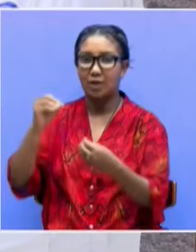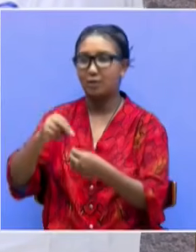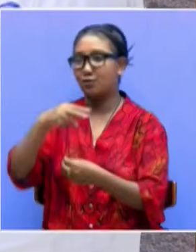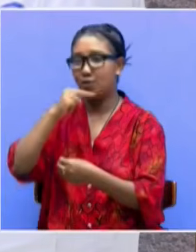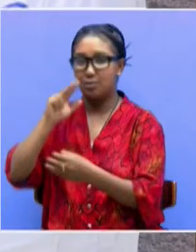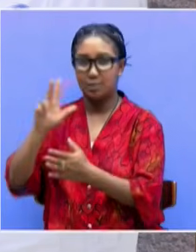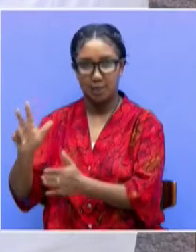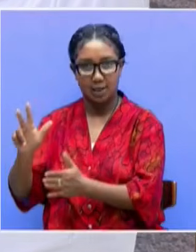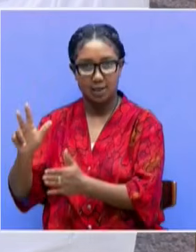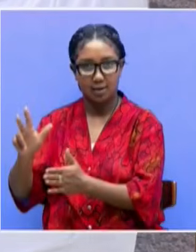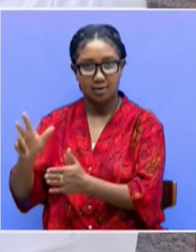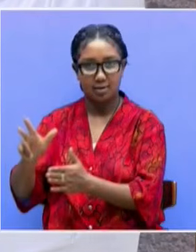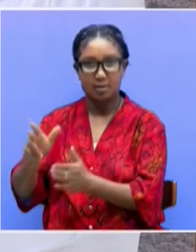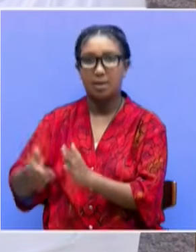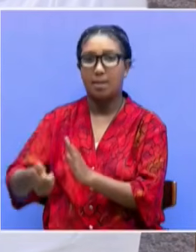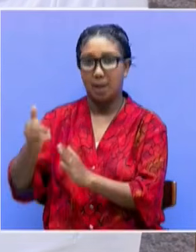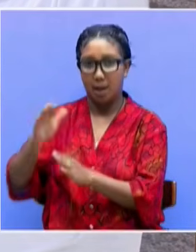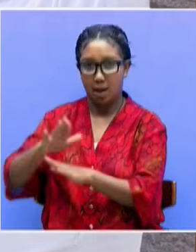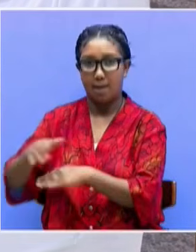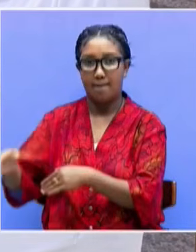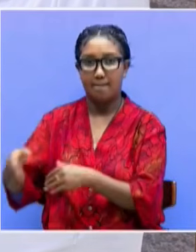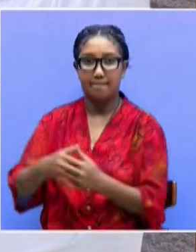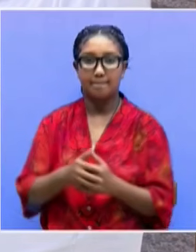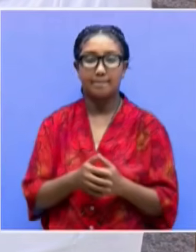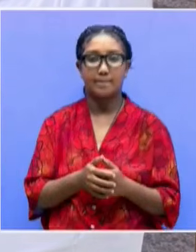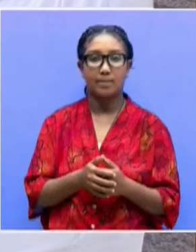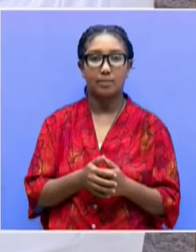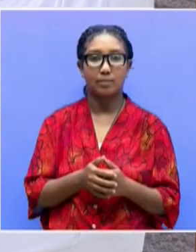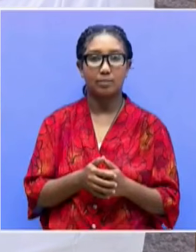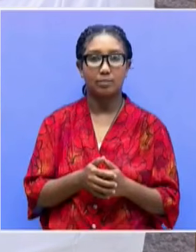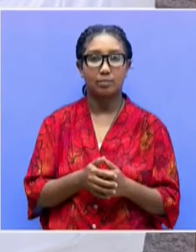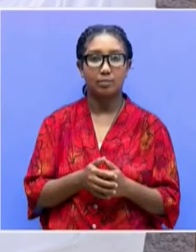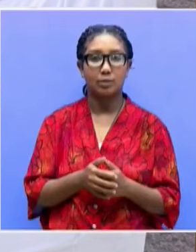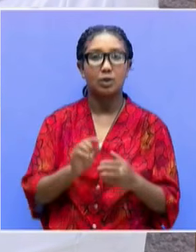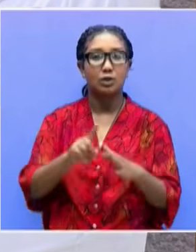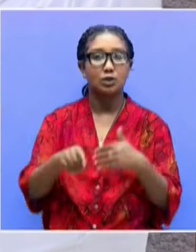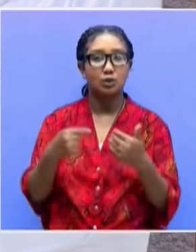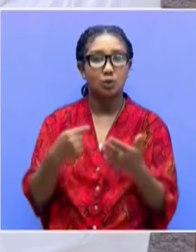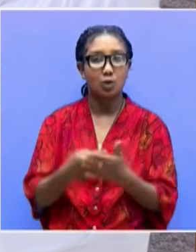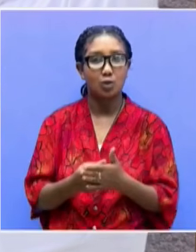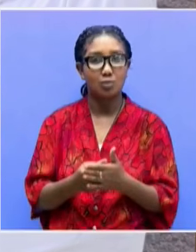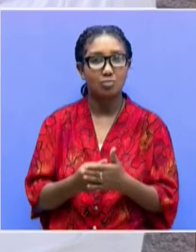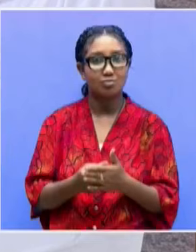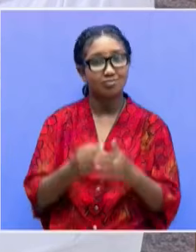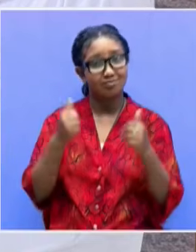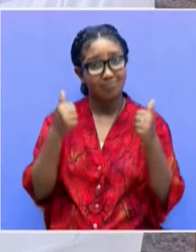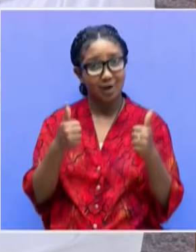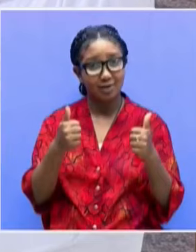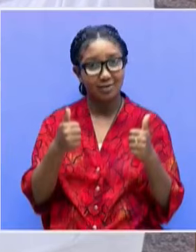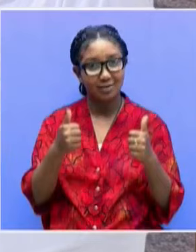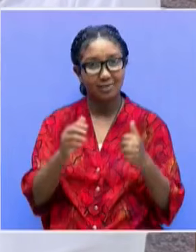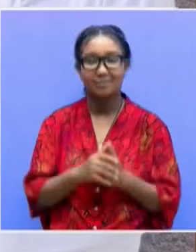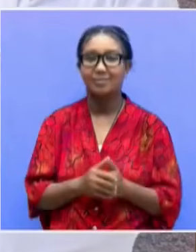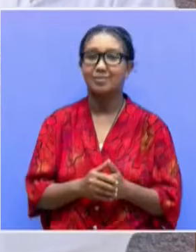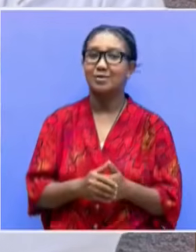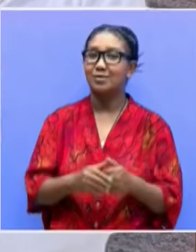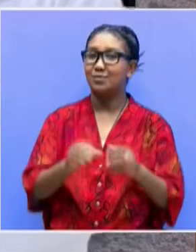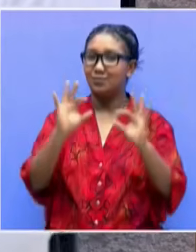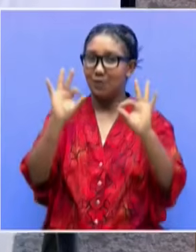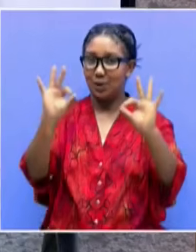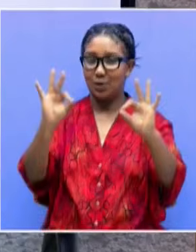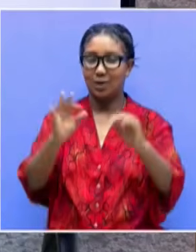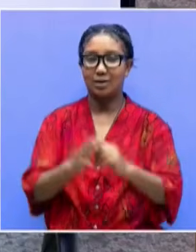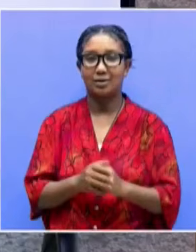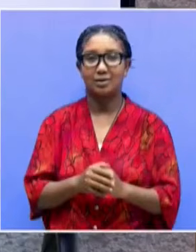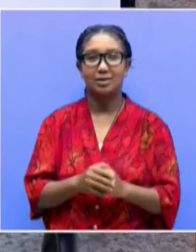verb 3 on the main clause. So, how are you doing so far? Very well. Okay,